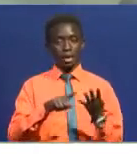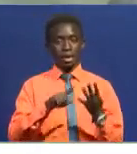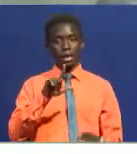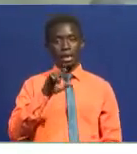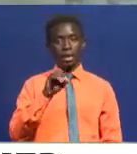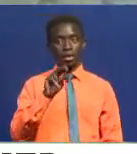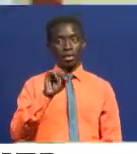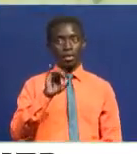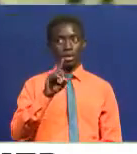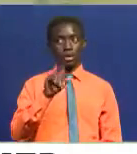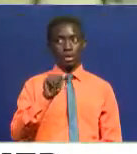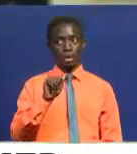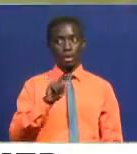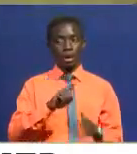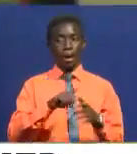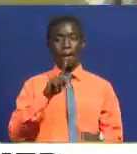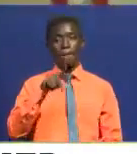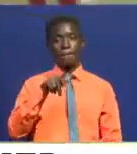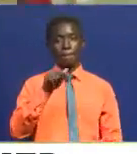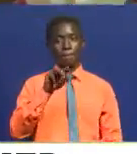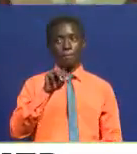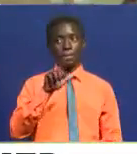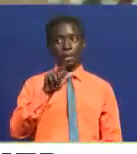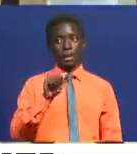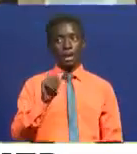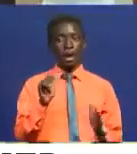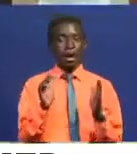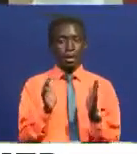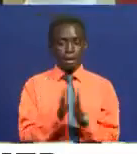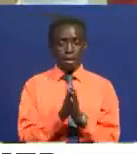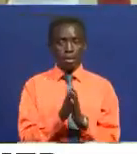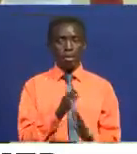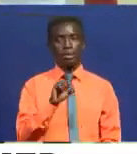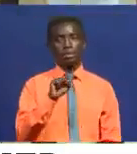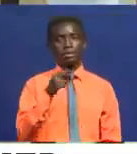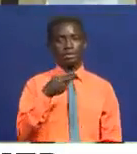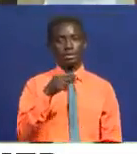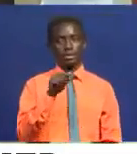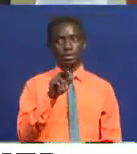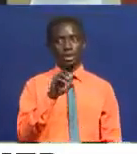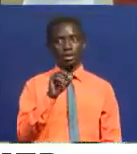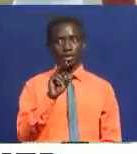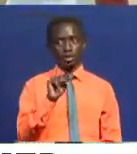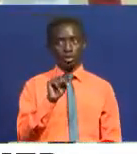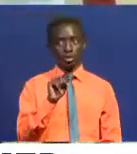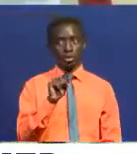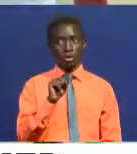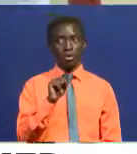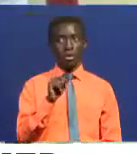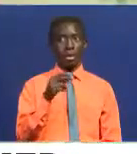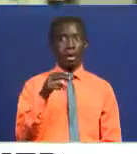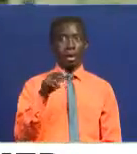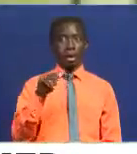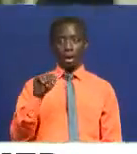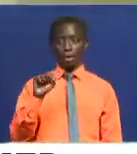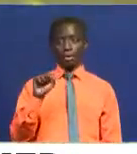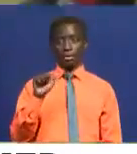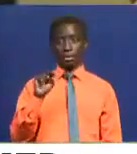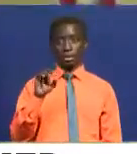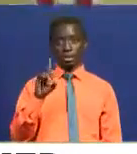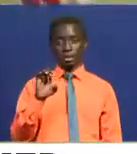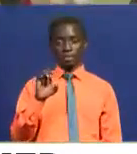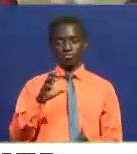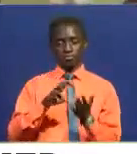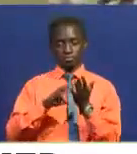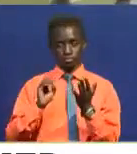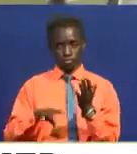Pamela Adhiambo, and opposite Sharon Chepchumba, among others. Meldina Sande has been dropped from the squad. Kenya warmed up for